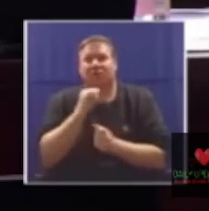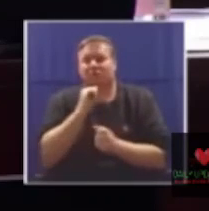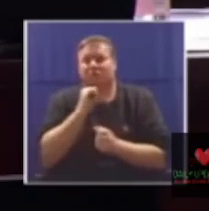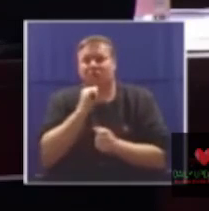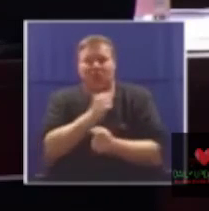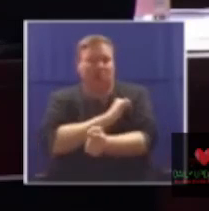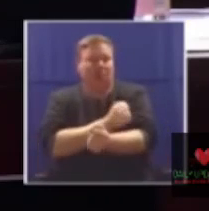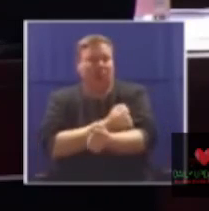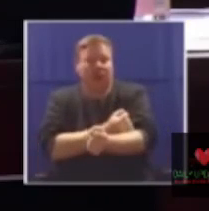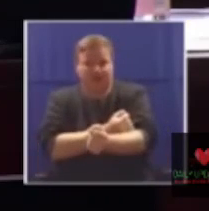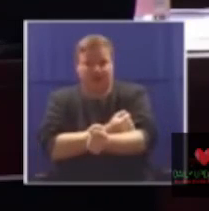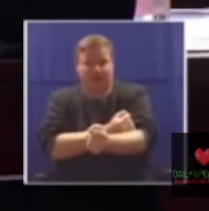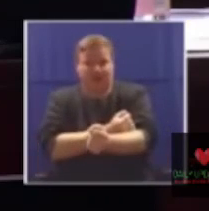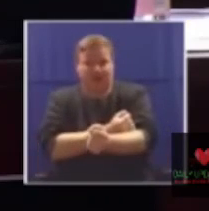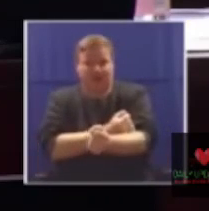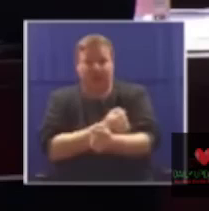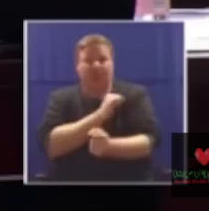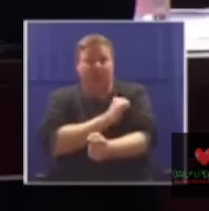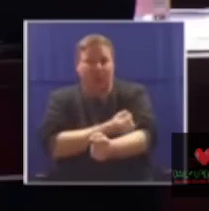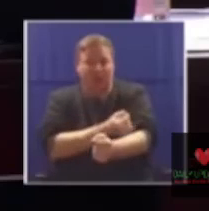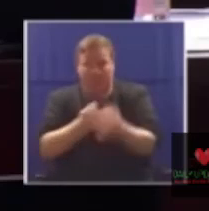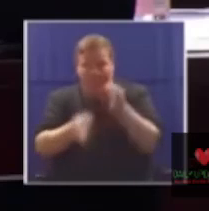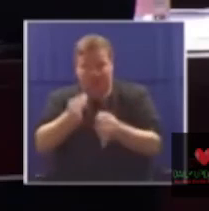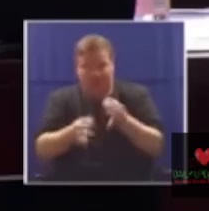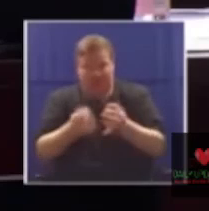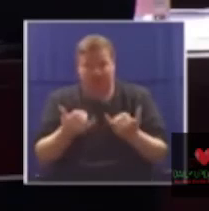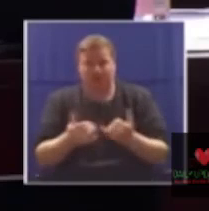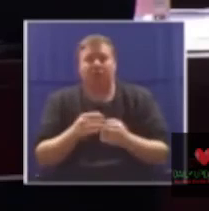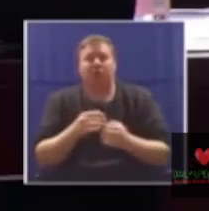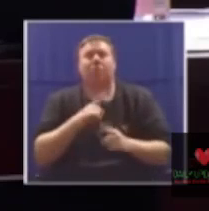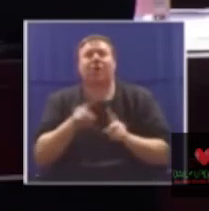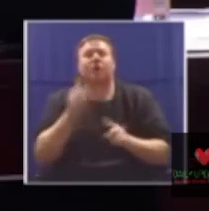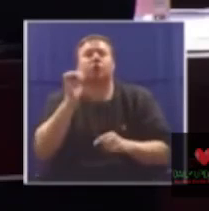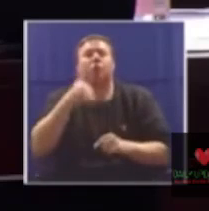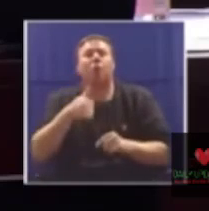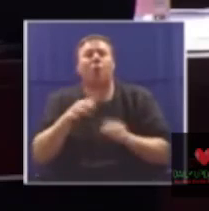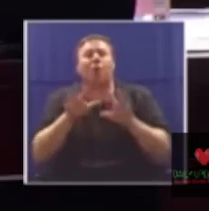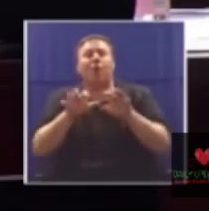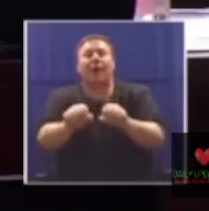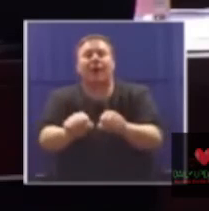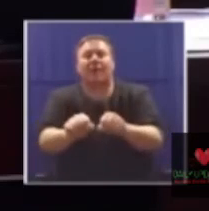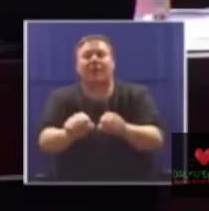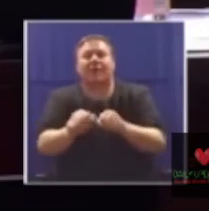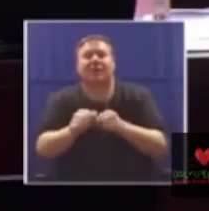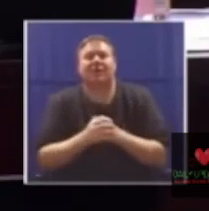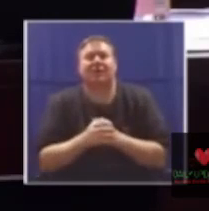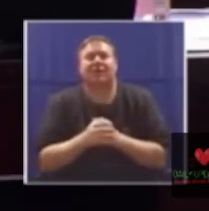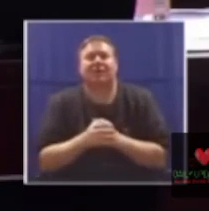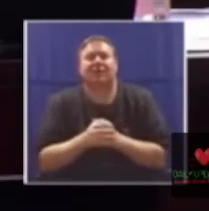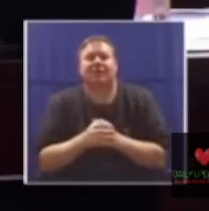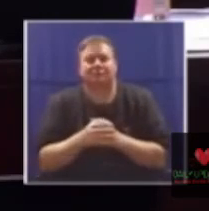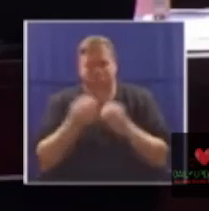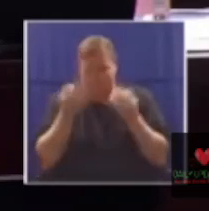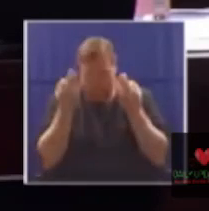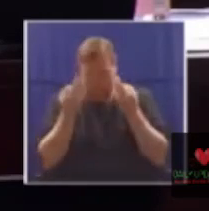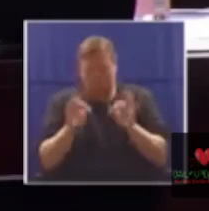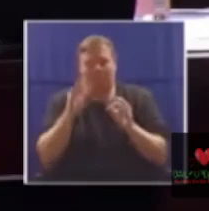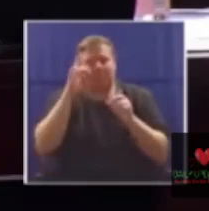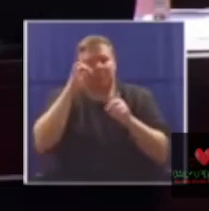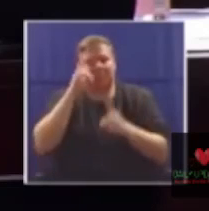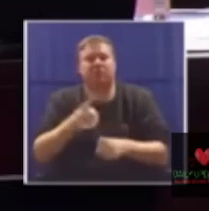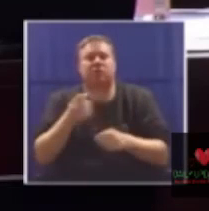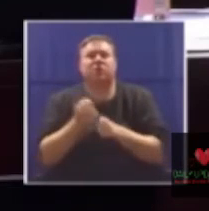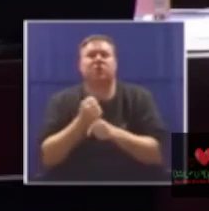power currently, but if we were to take political power tomorrow, we will take sound and proper political